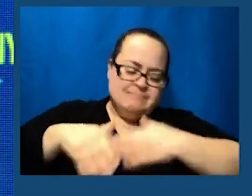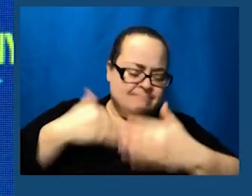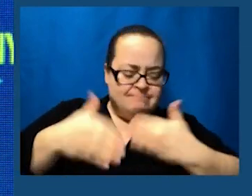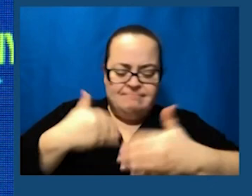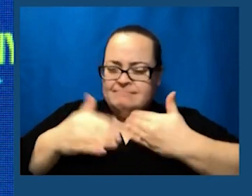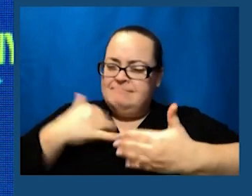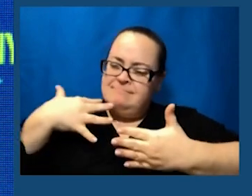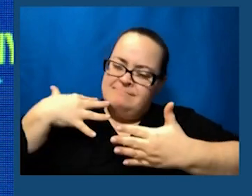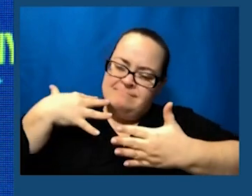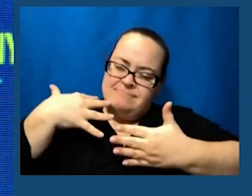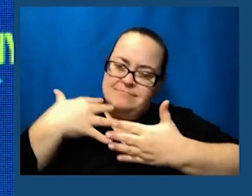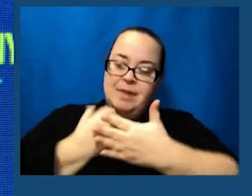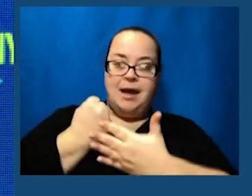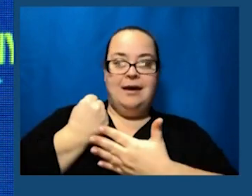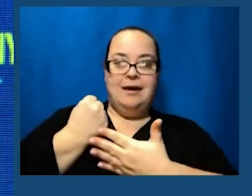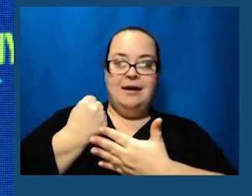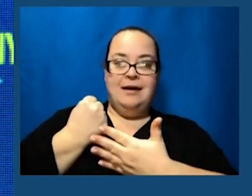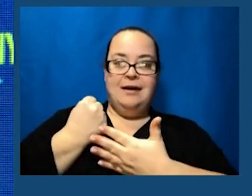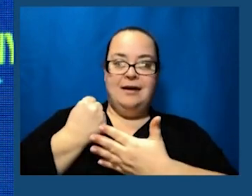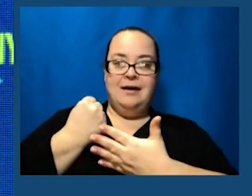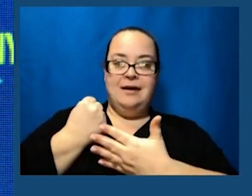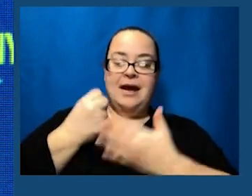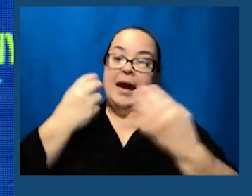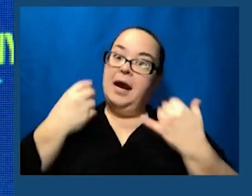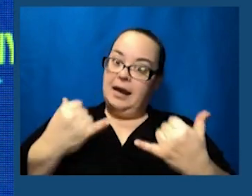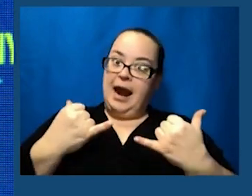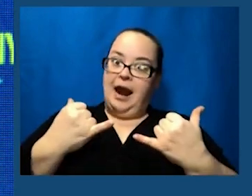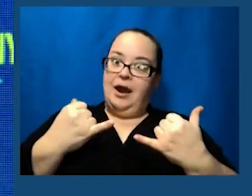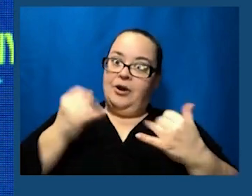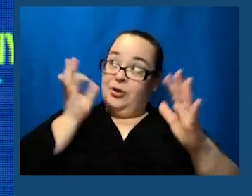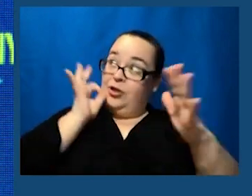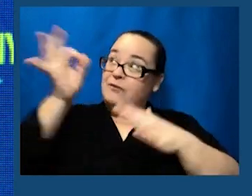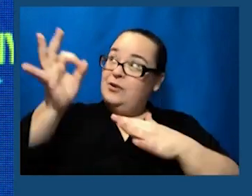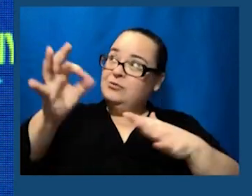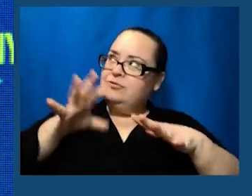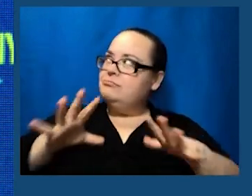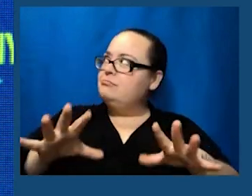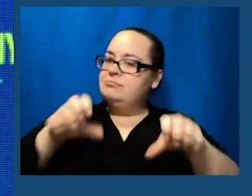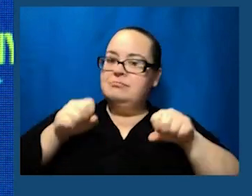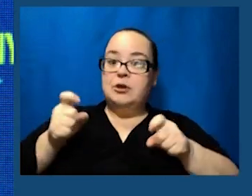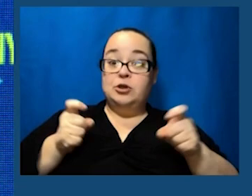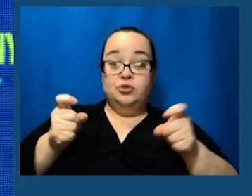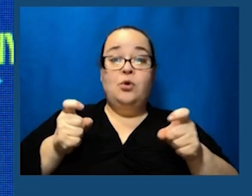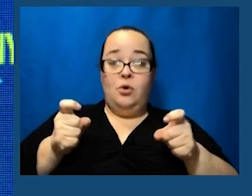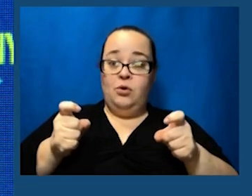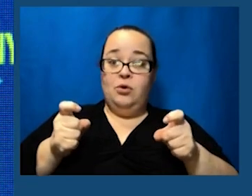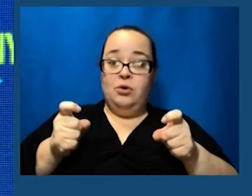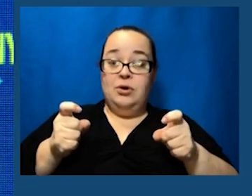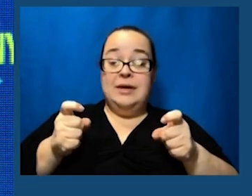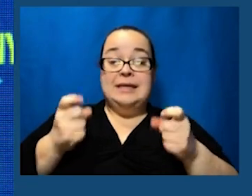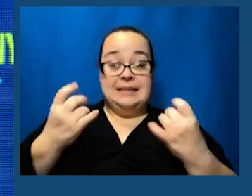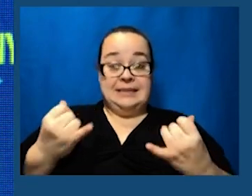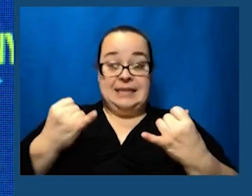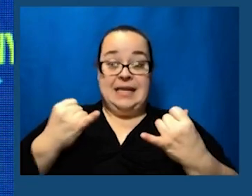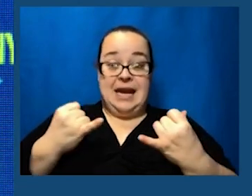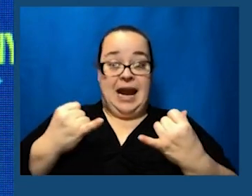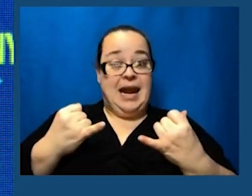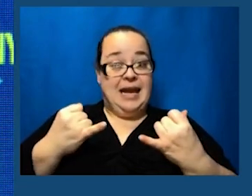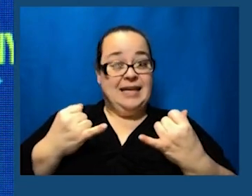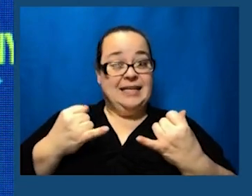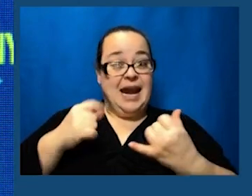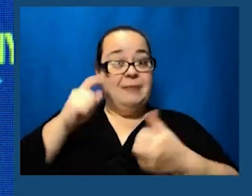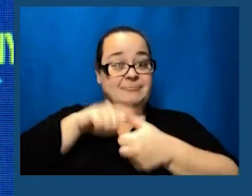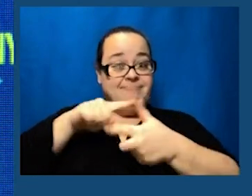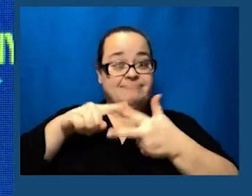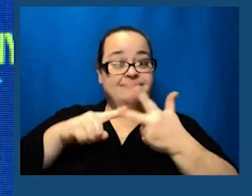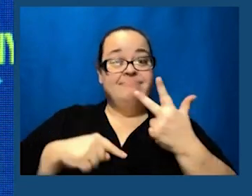is in their hands. And so I want to talk about 3 communities here today that have gone through the process, had